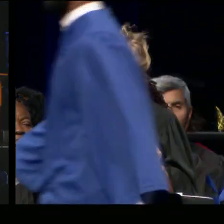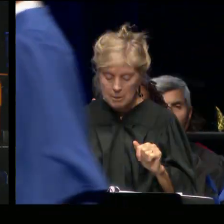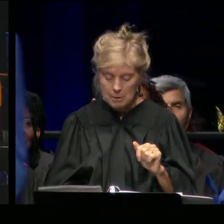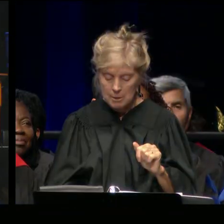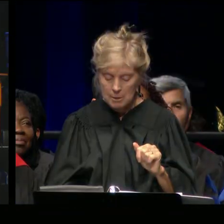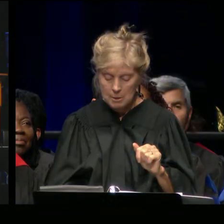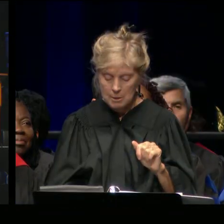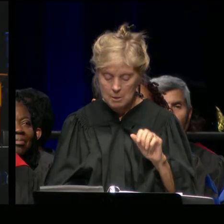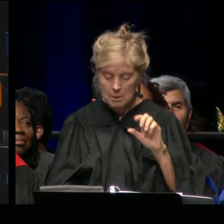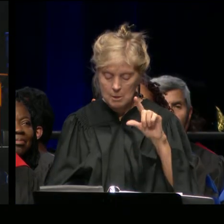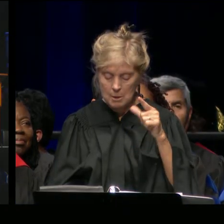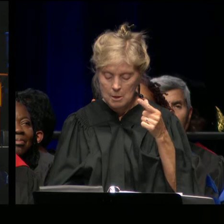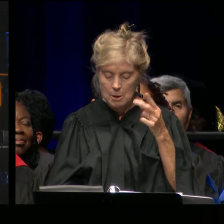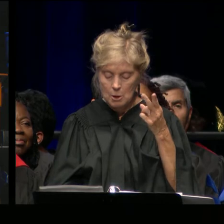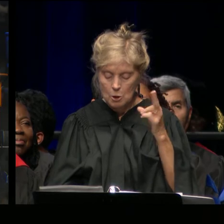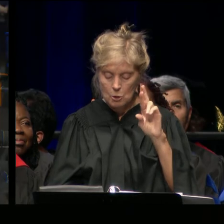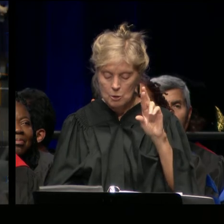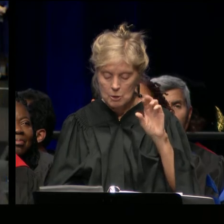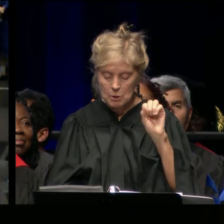Gursawak Chauhan.